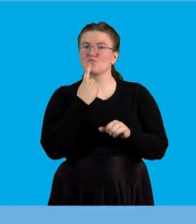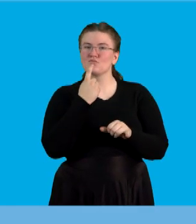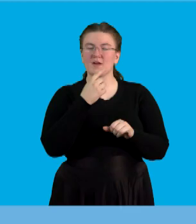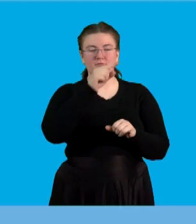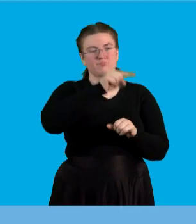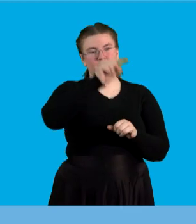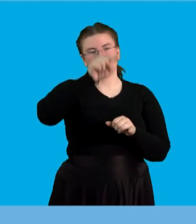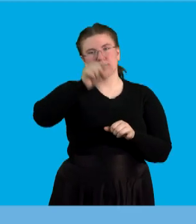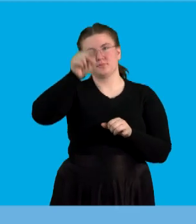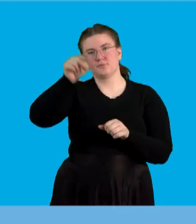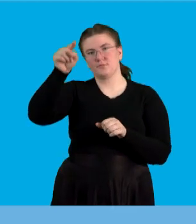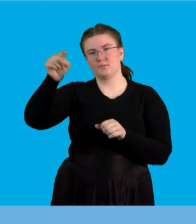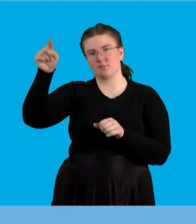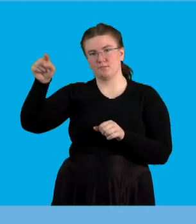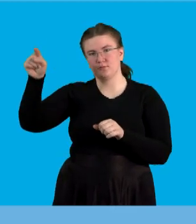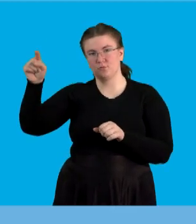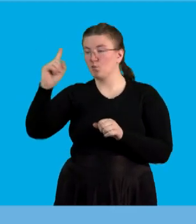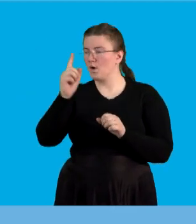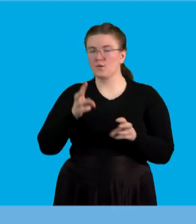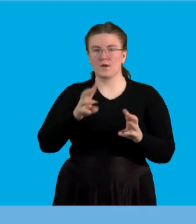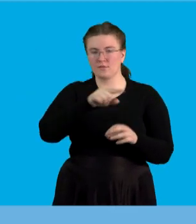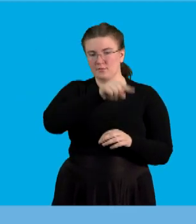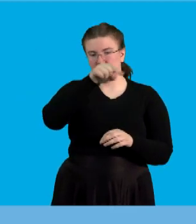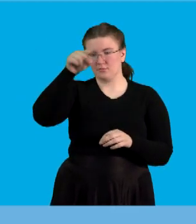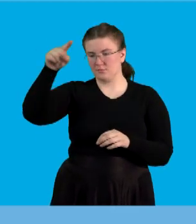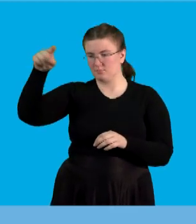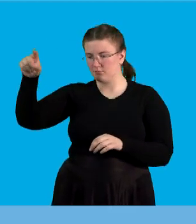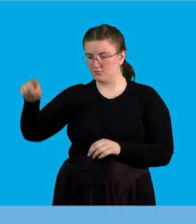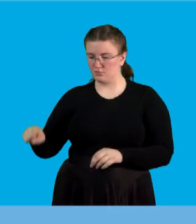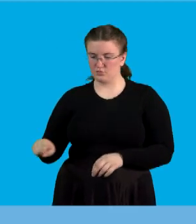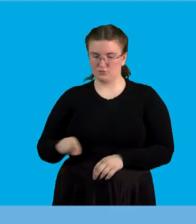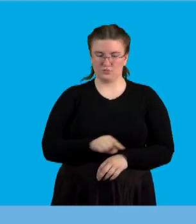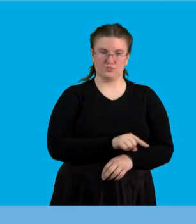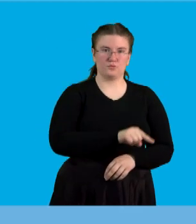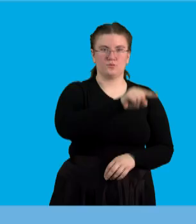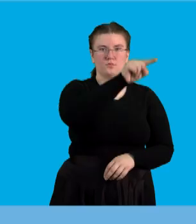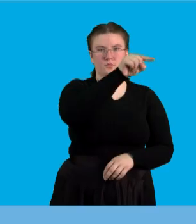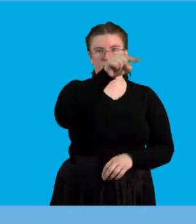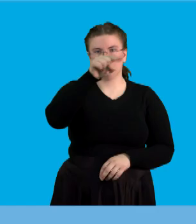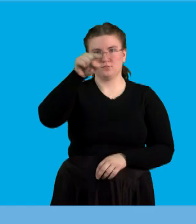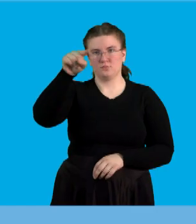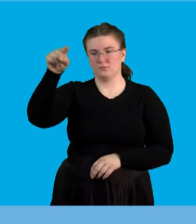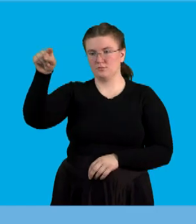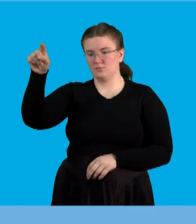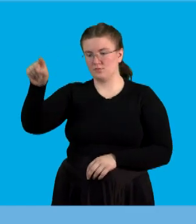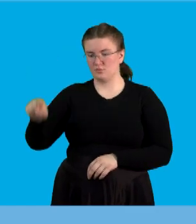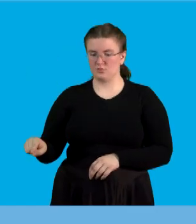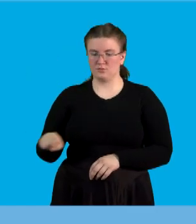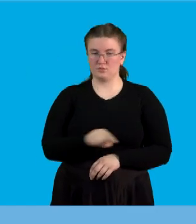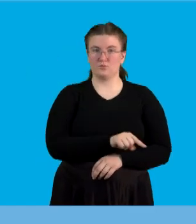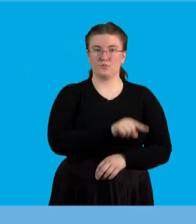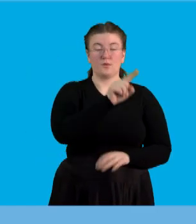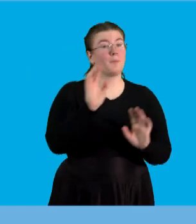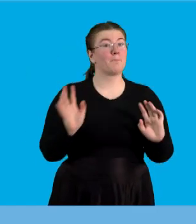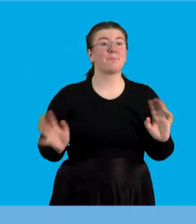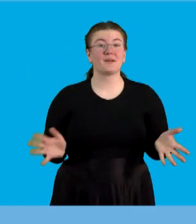moving in this one pathway, it has only just this pathway to move from one point to the next. And within that,